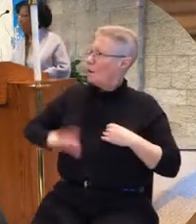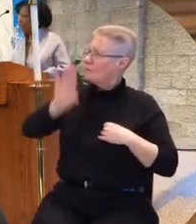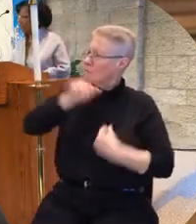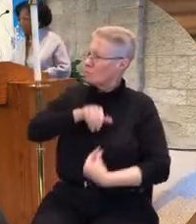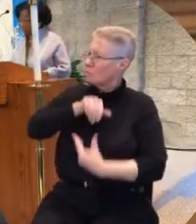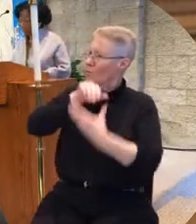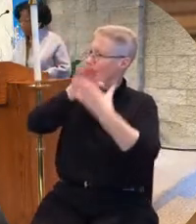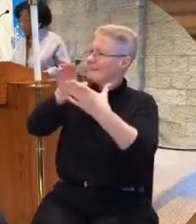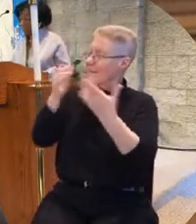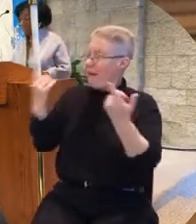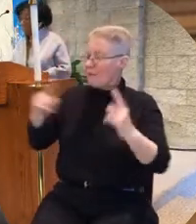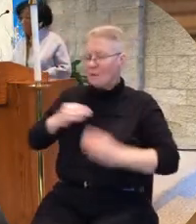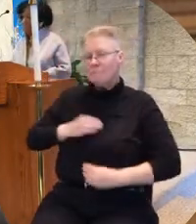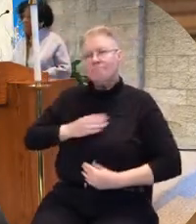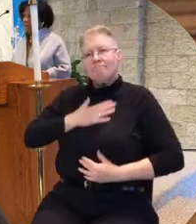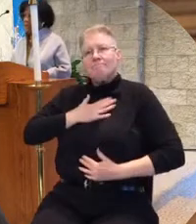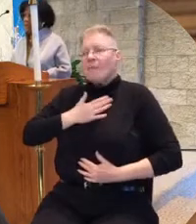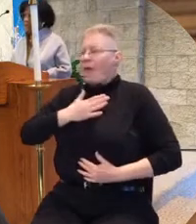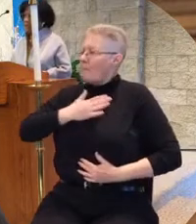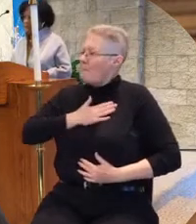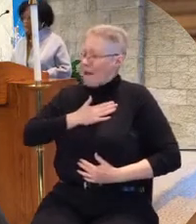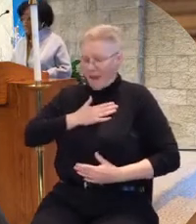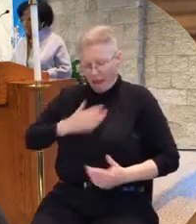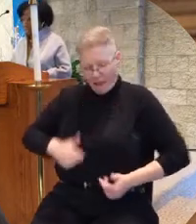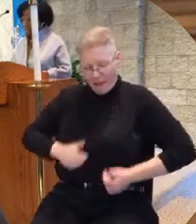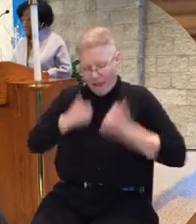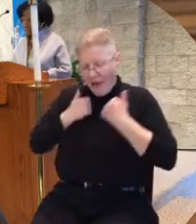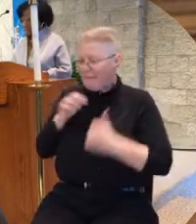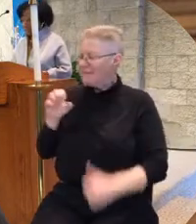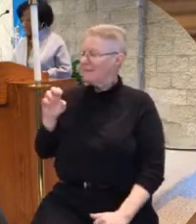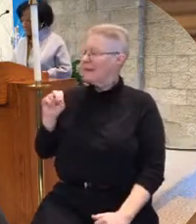is enriched in every possible way.